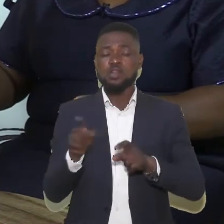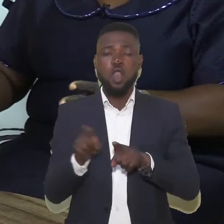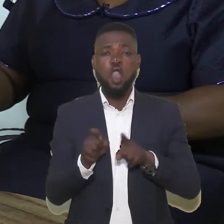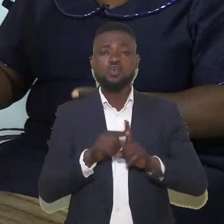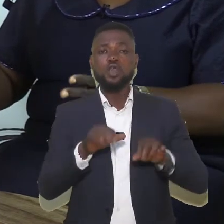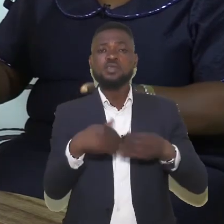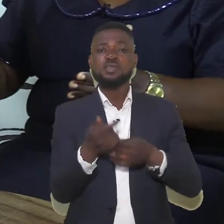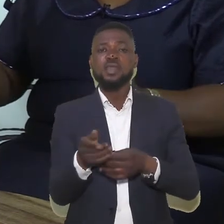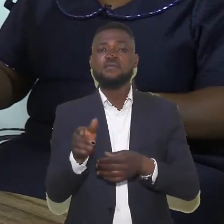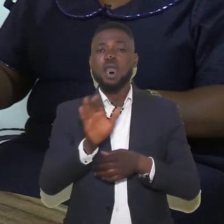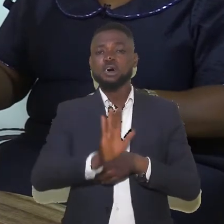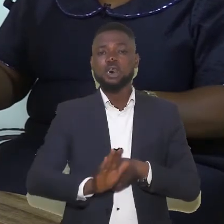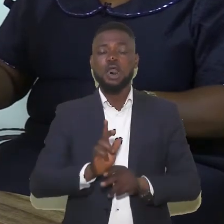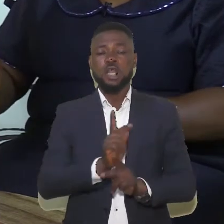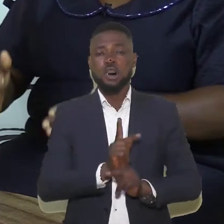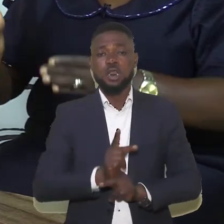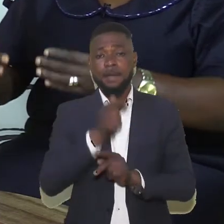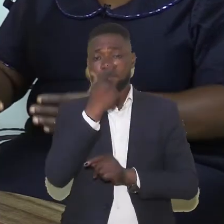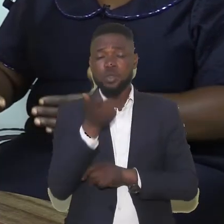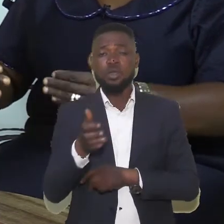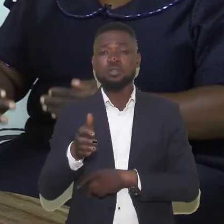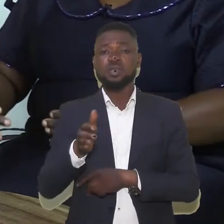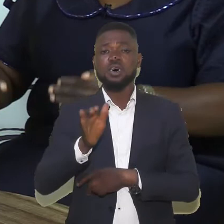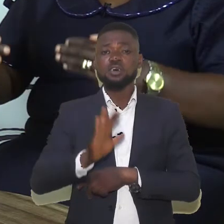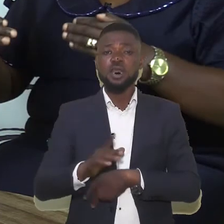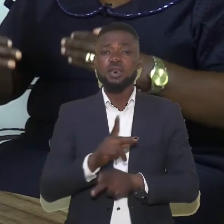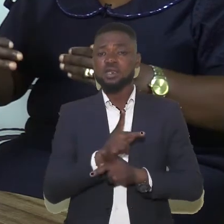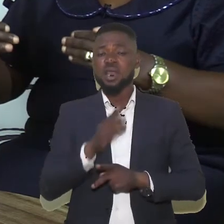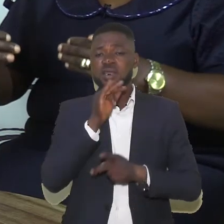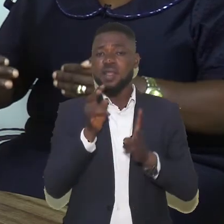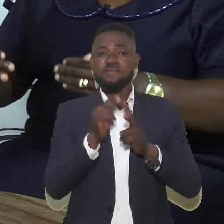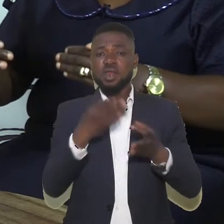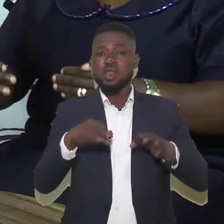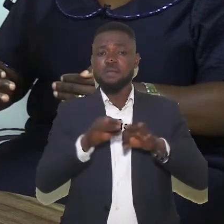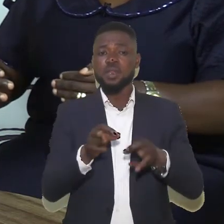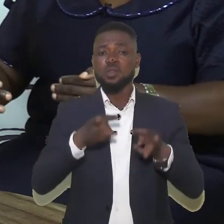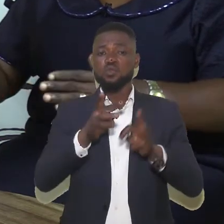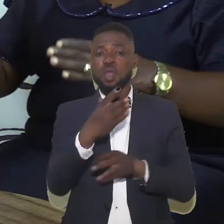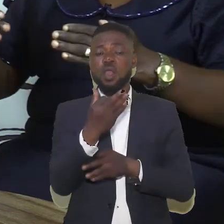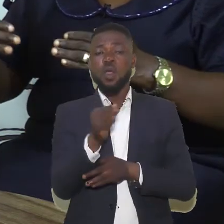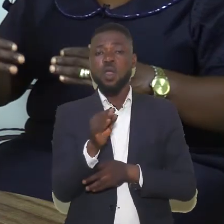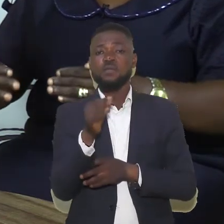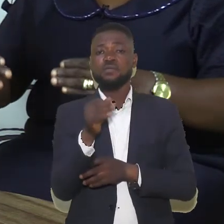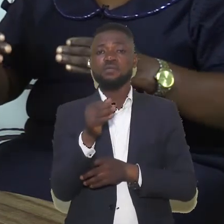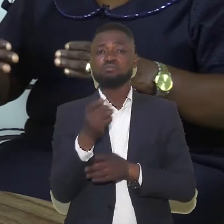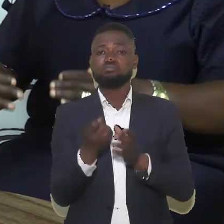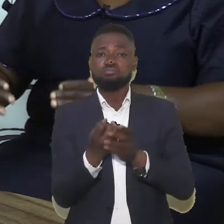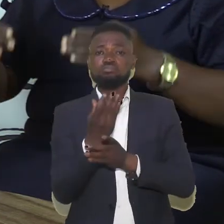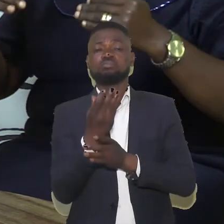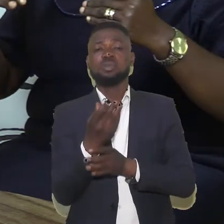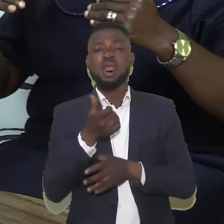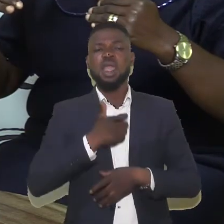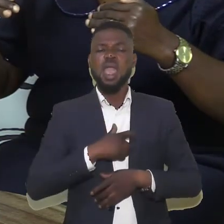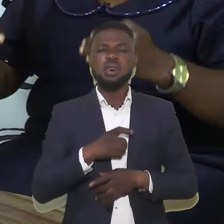also give child care, because the child care is an important way of dissuading